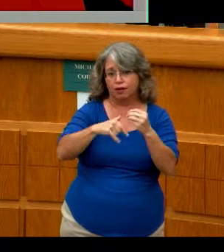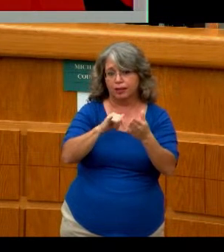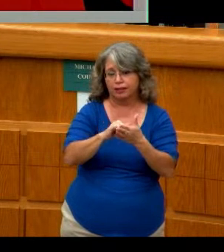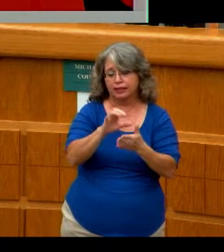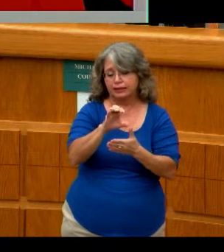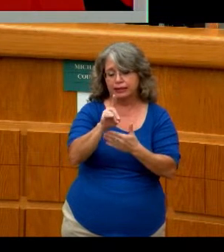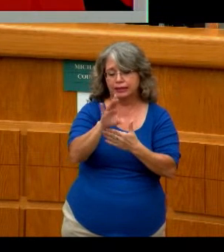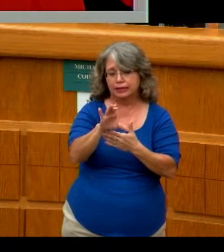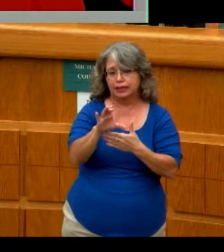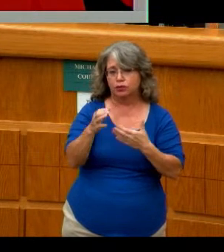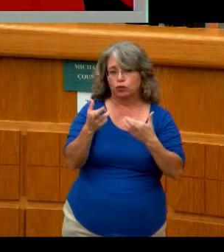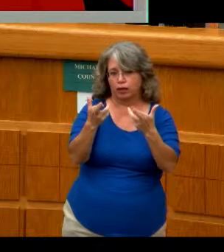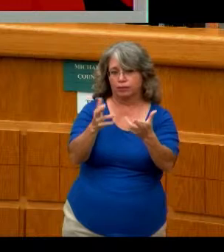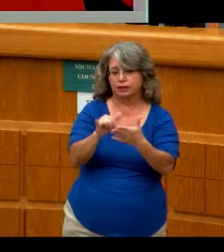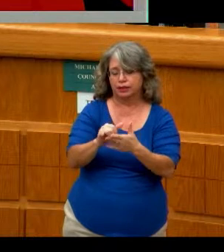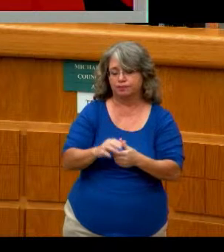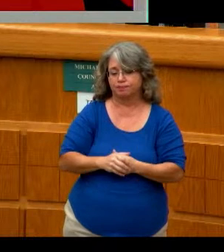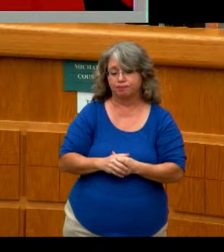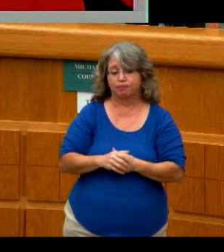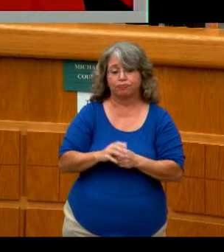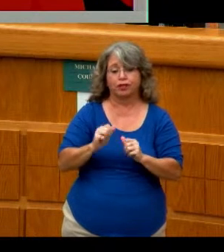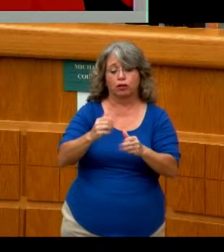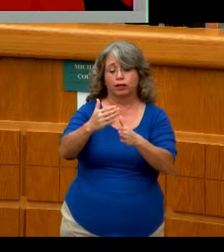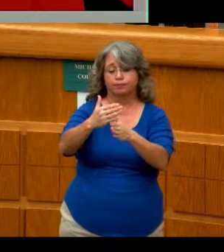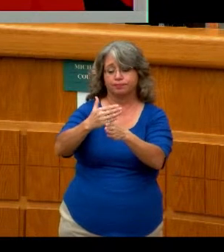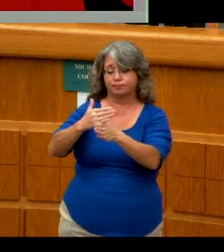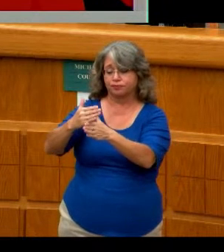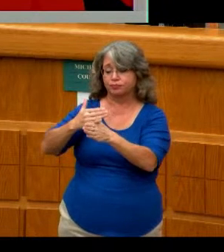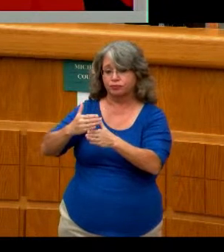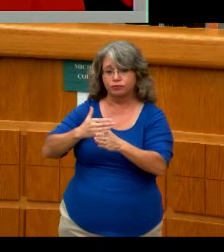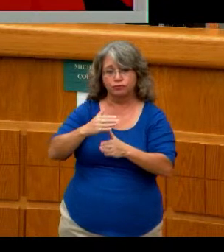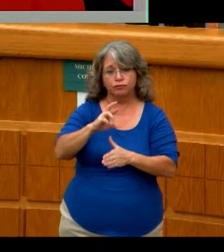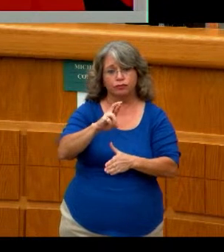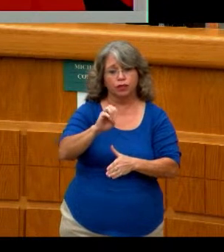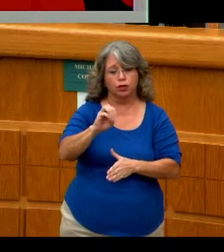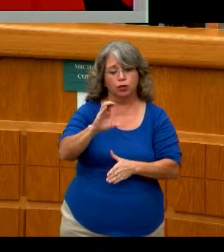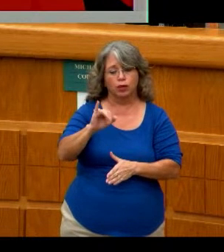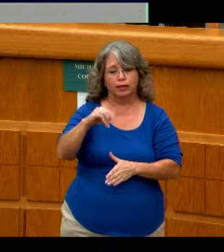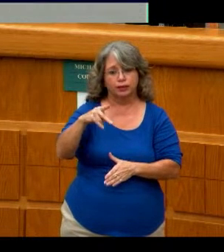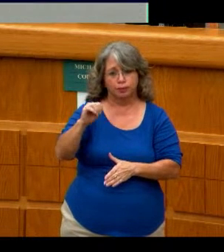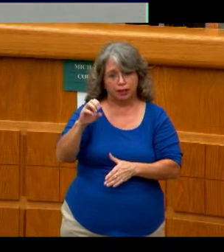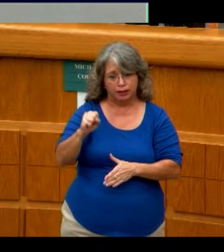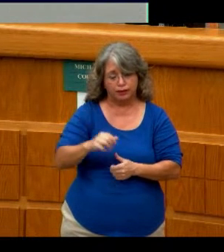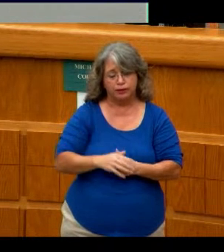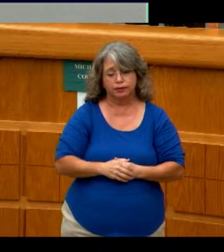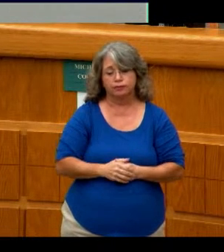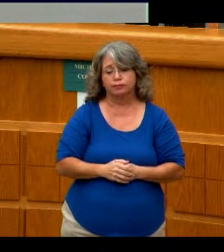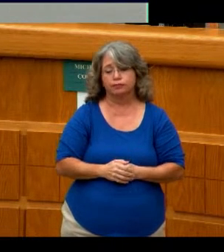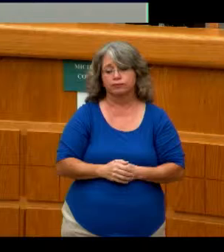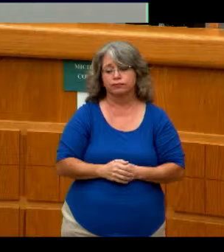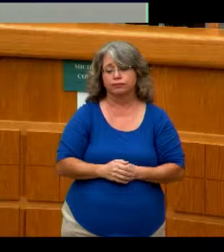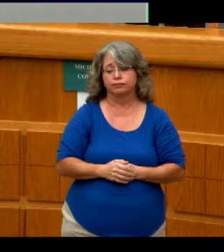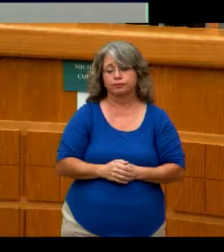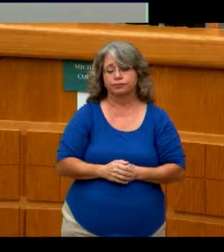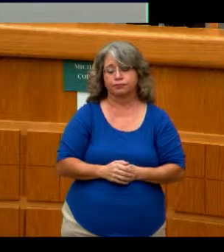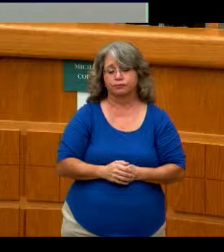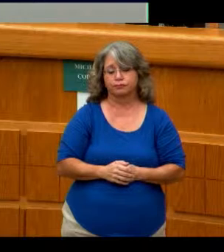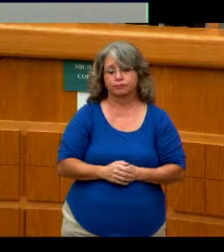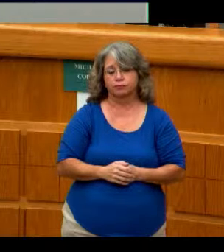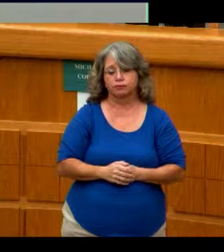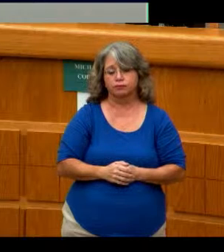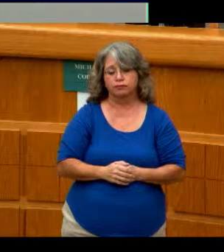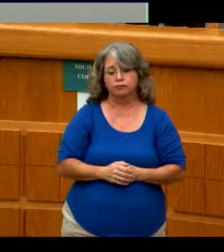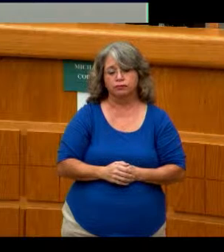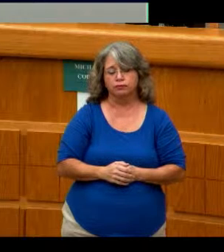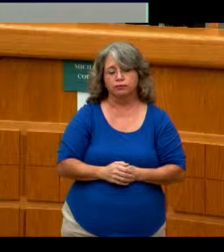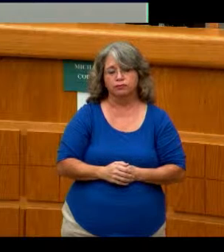I've heard people talk about, and the CDC is recommending that you do that if you can. You could also share recipes. I saw that on